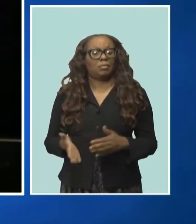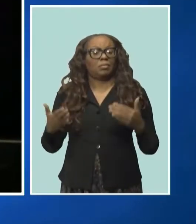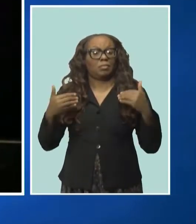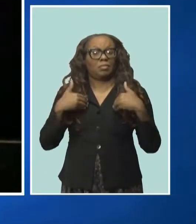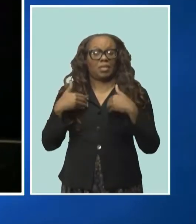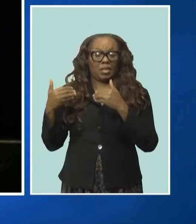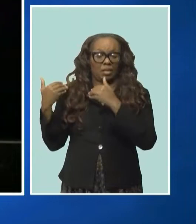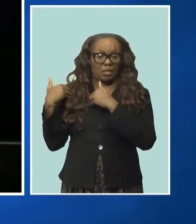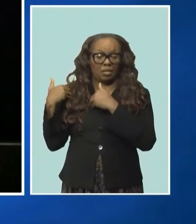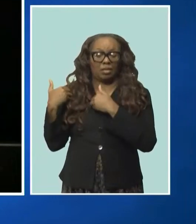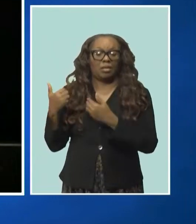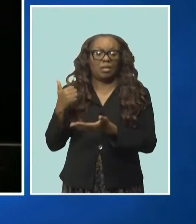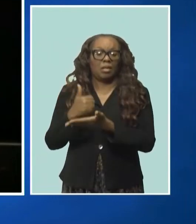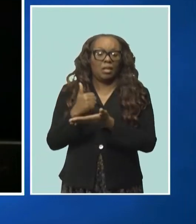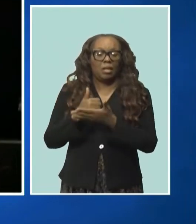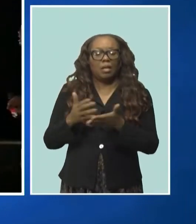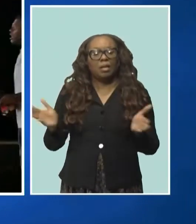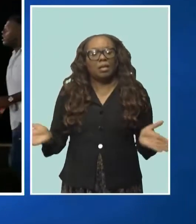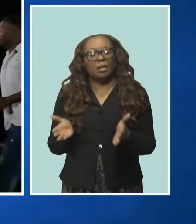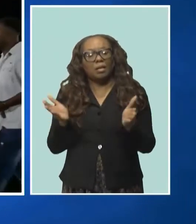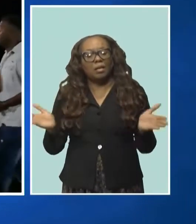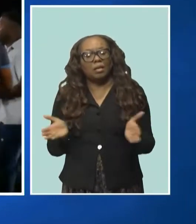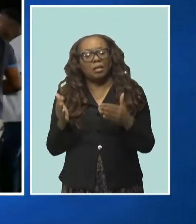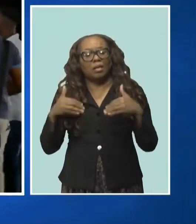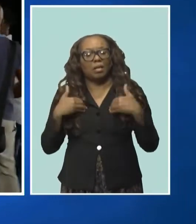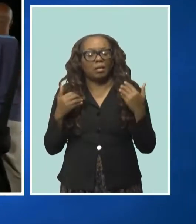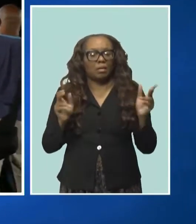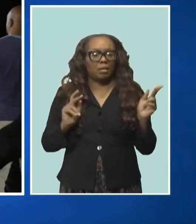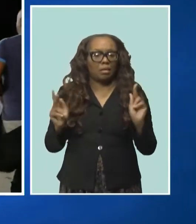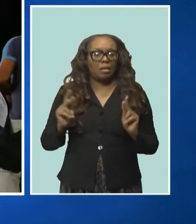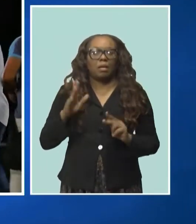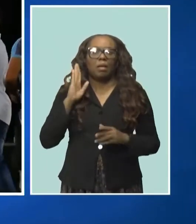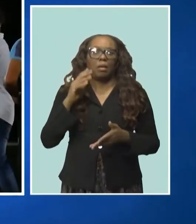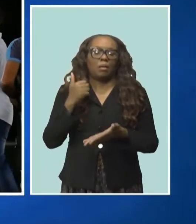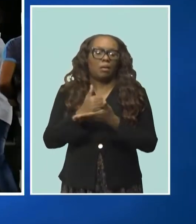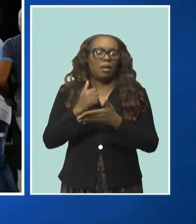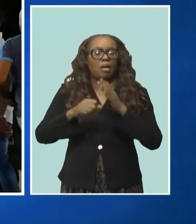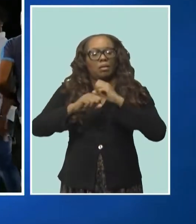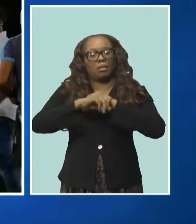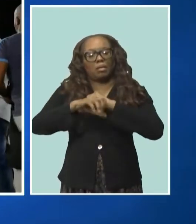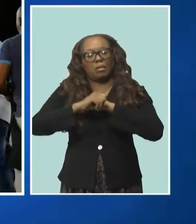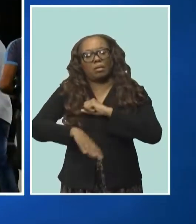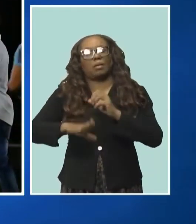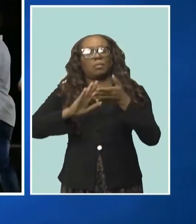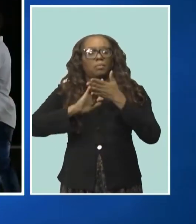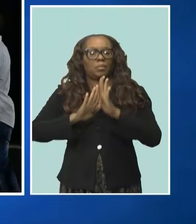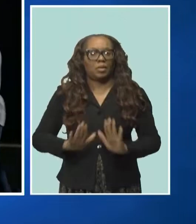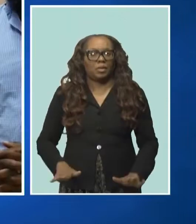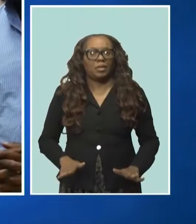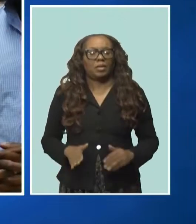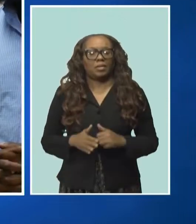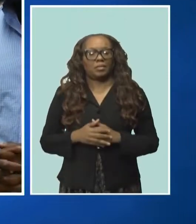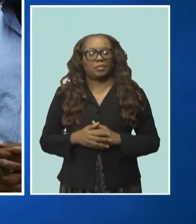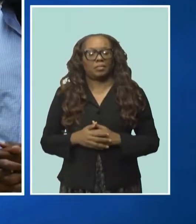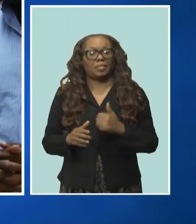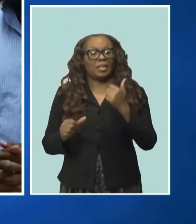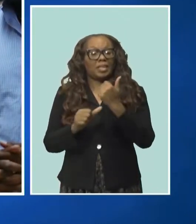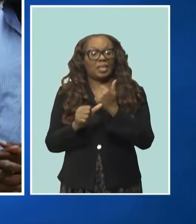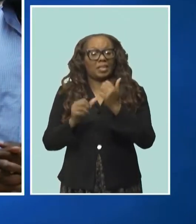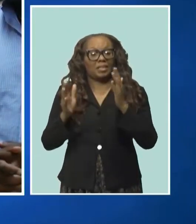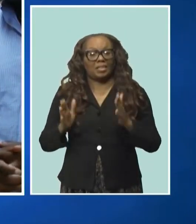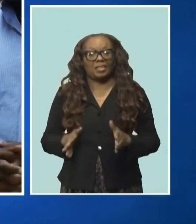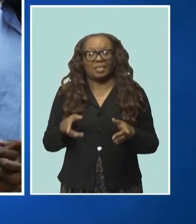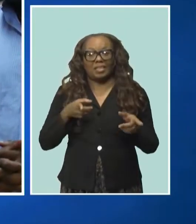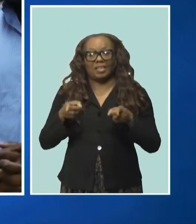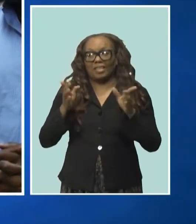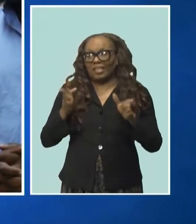responsibility to assist in encouraging the youth, which will help promote peace. It is a view shared by Assistant Director of the